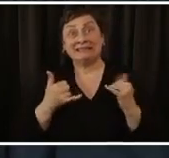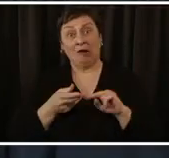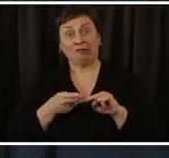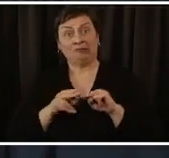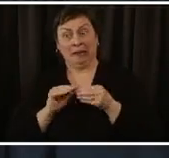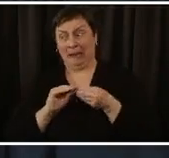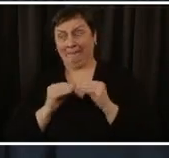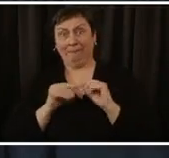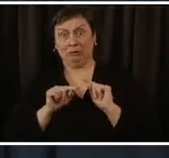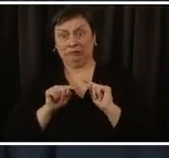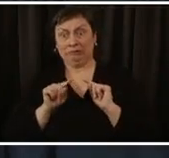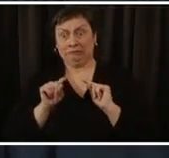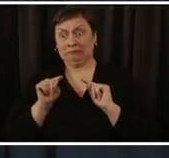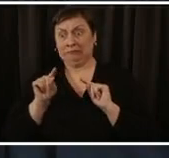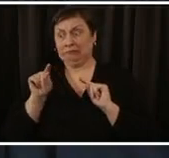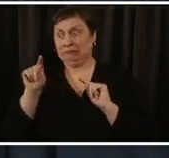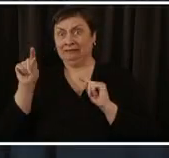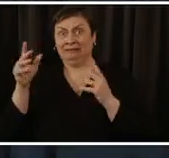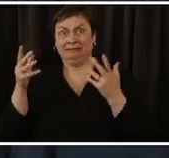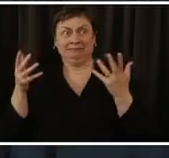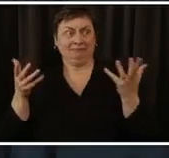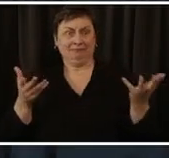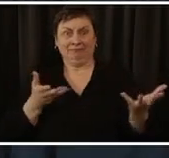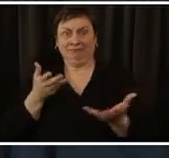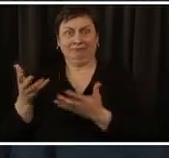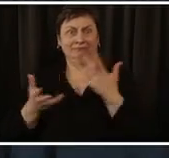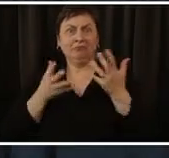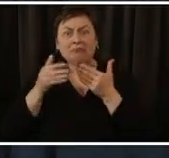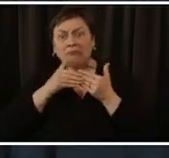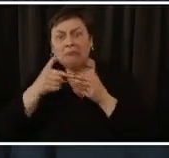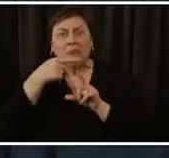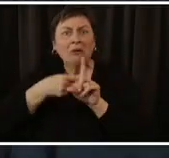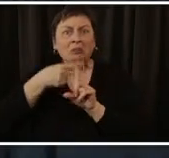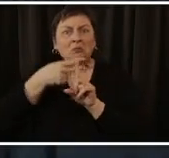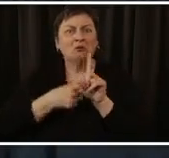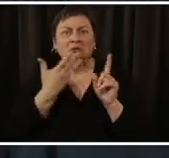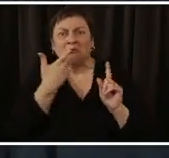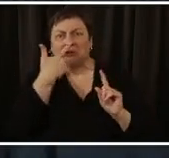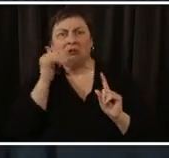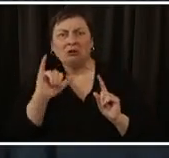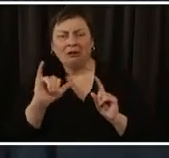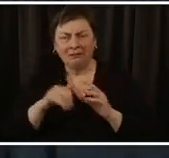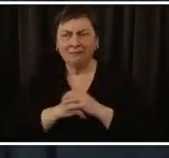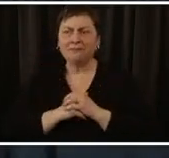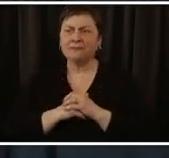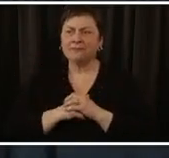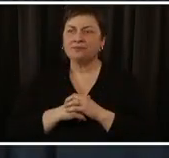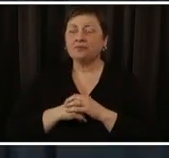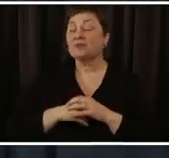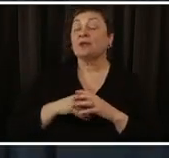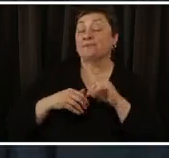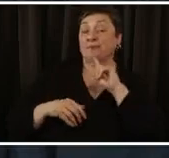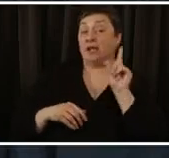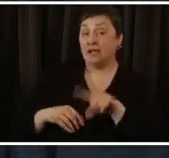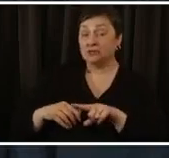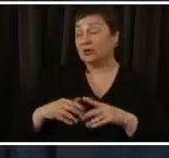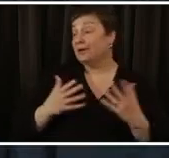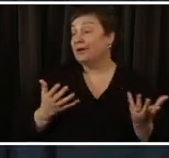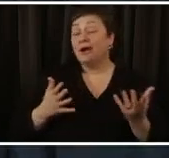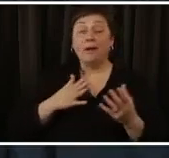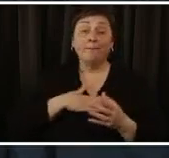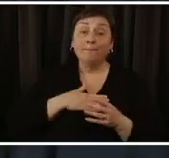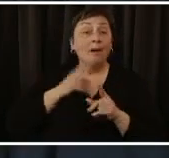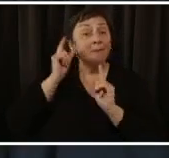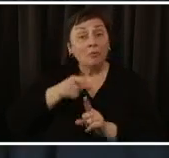pandemic in the next month or two? Thanks. Sure. I think, and I'll let Dr. Herlihy might want to address this too. My main message is, look, if you're in your 20s,